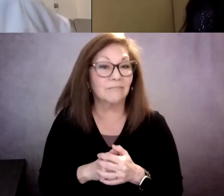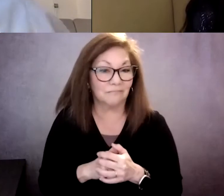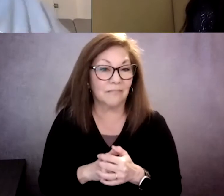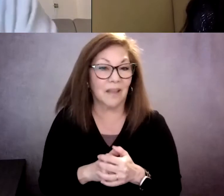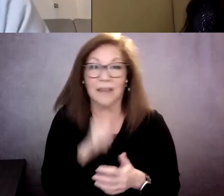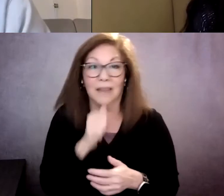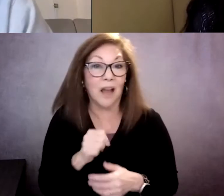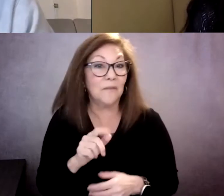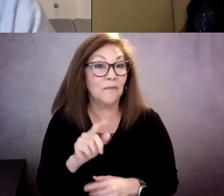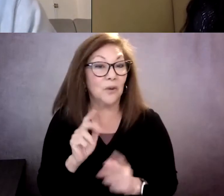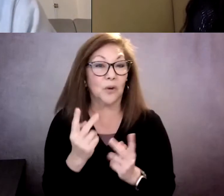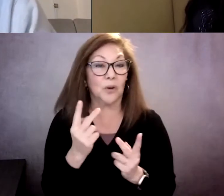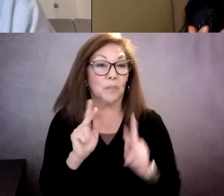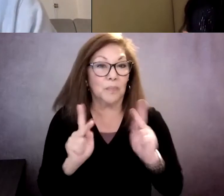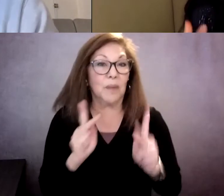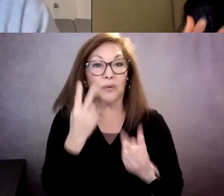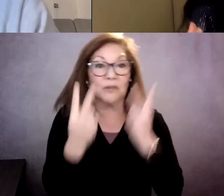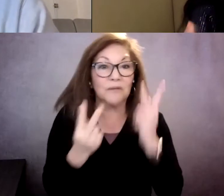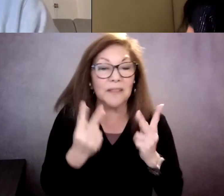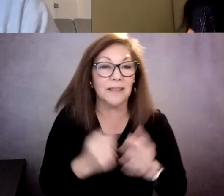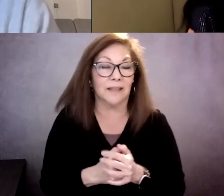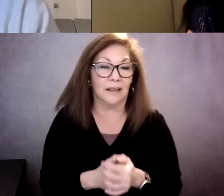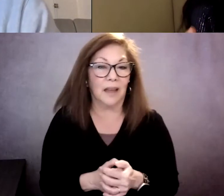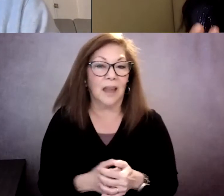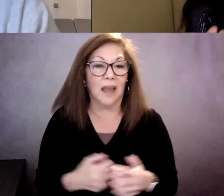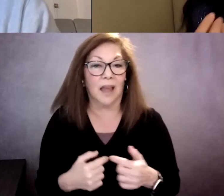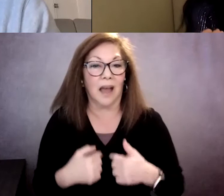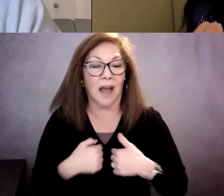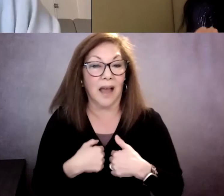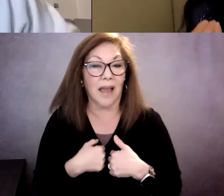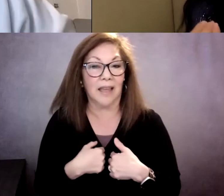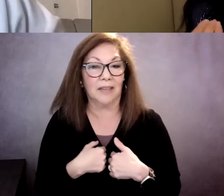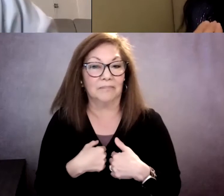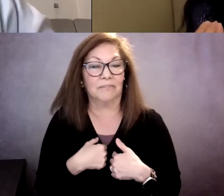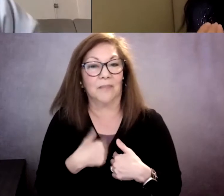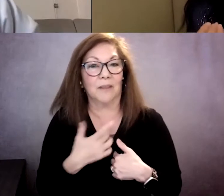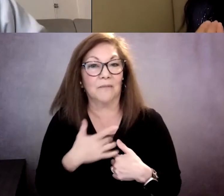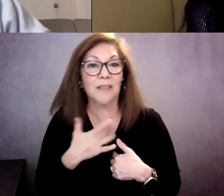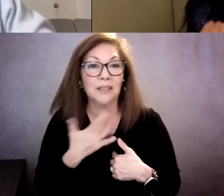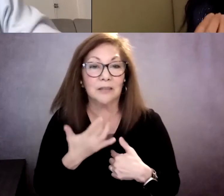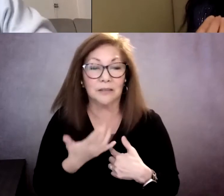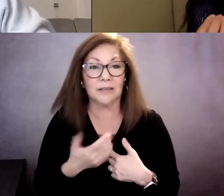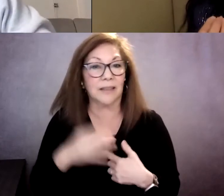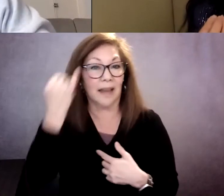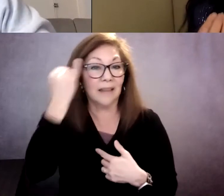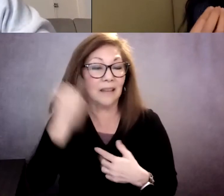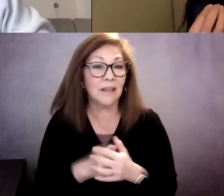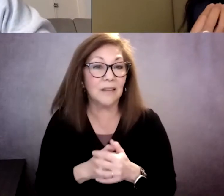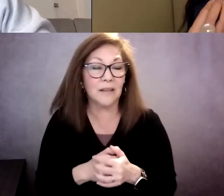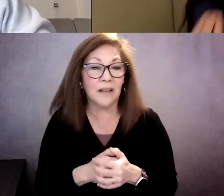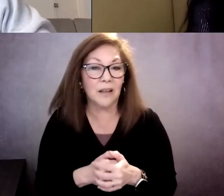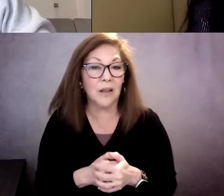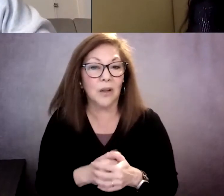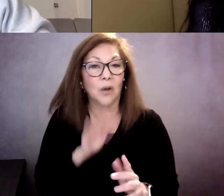not for tourists, right? And I kind of, that's where I'm getting this idea that,